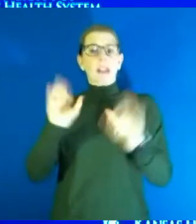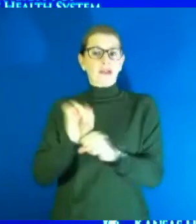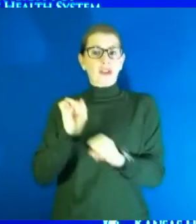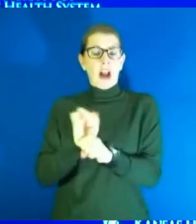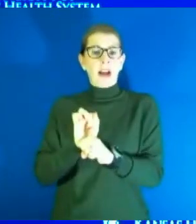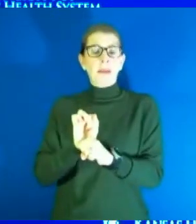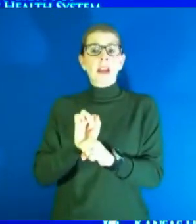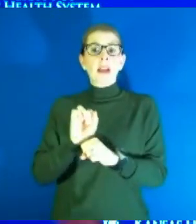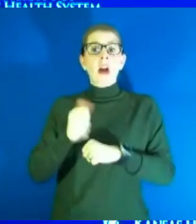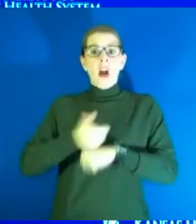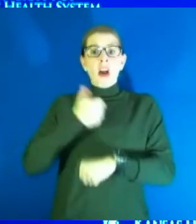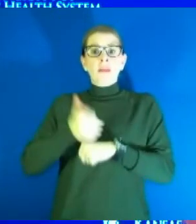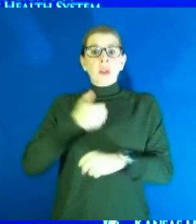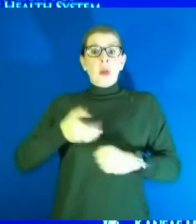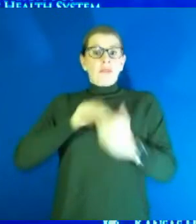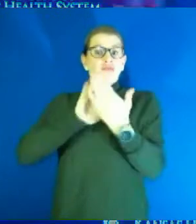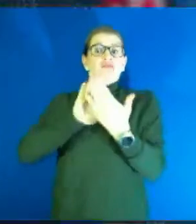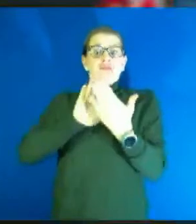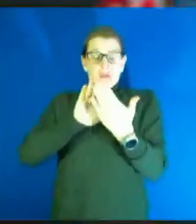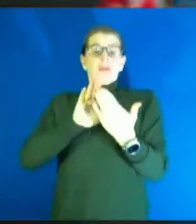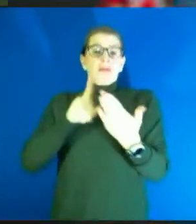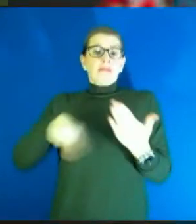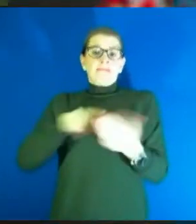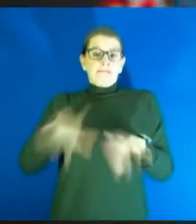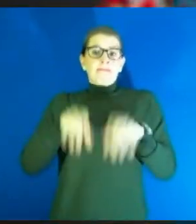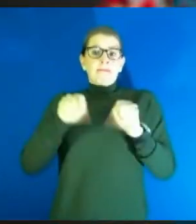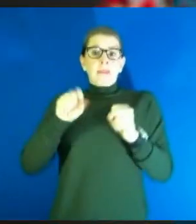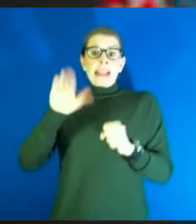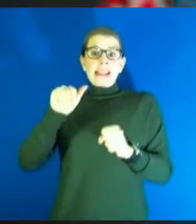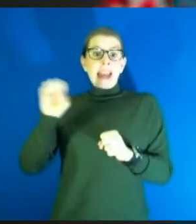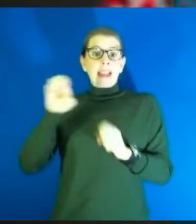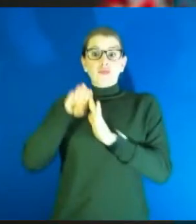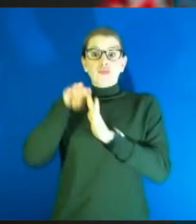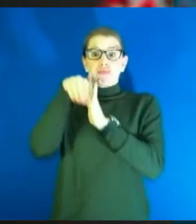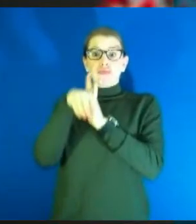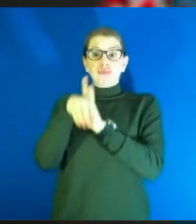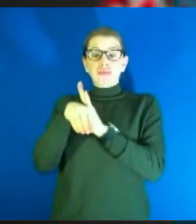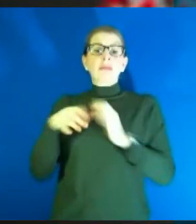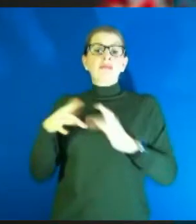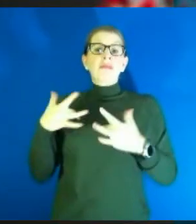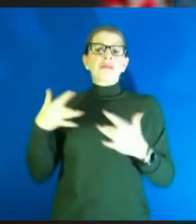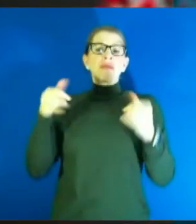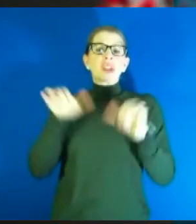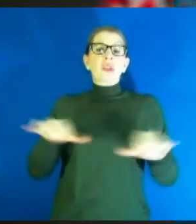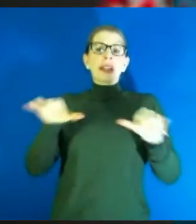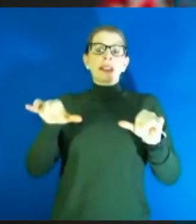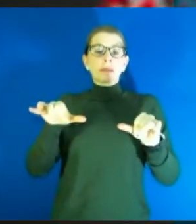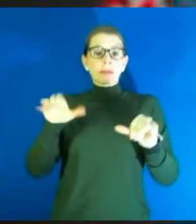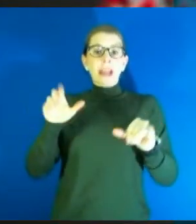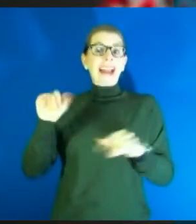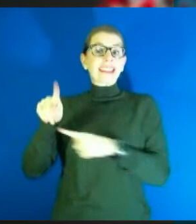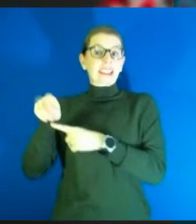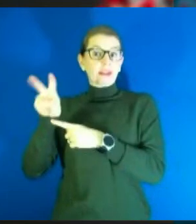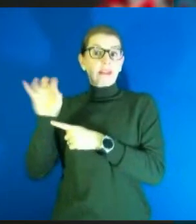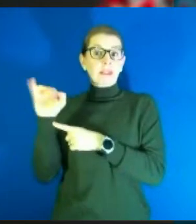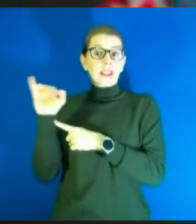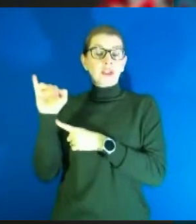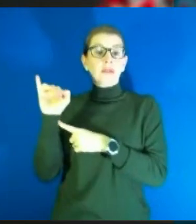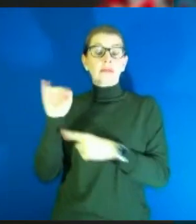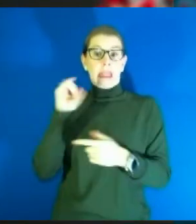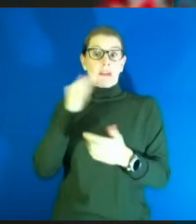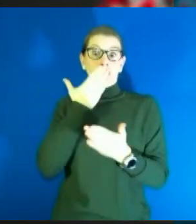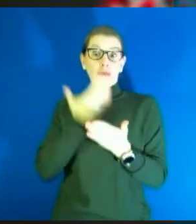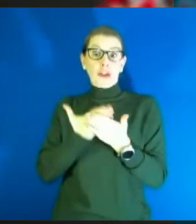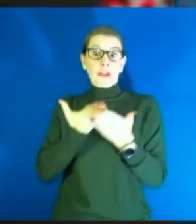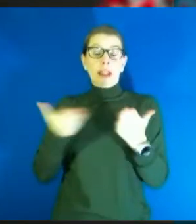way. Right now, the cases, overall, the trend continues to go down of active infections in the hospital, and that is a good thing if you look